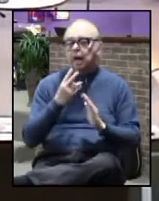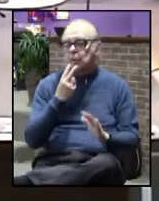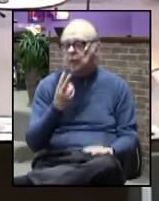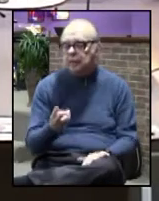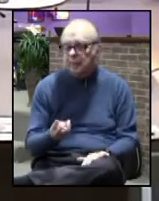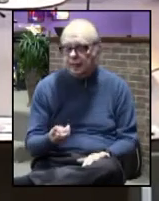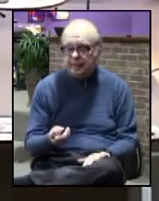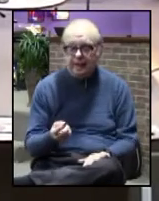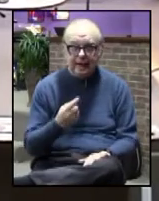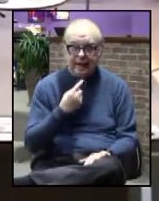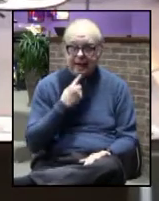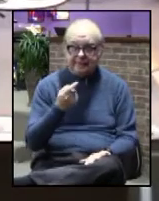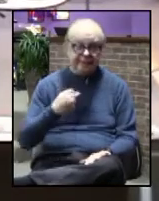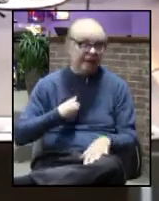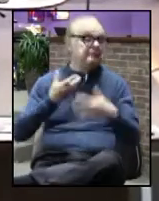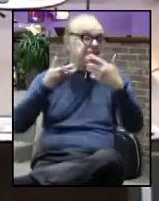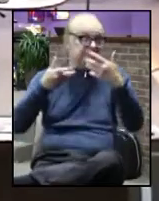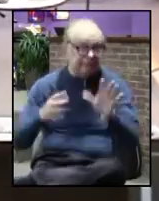said, I'm done.